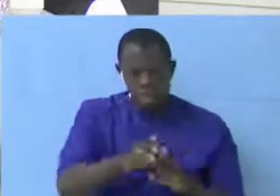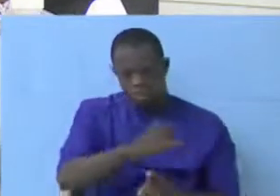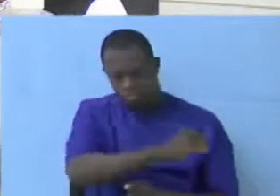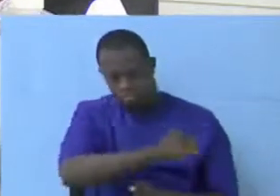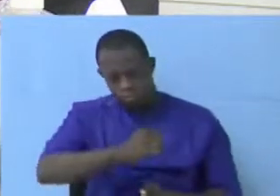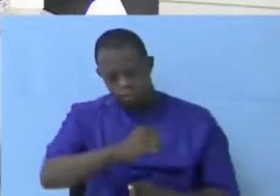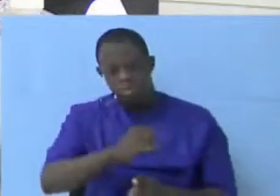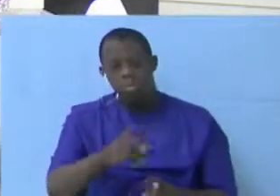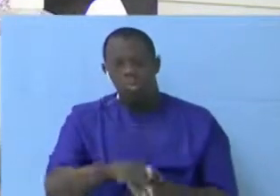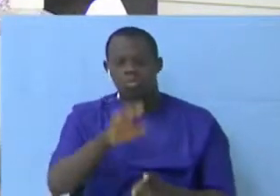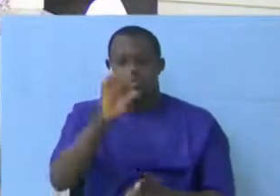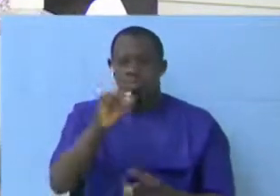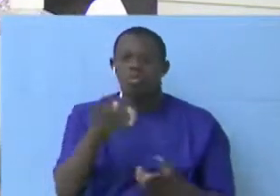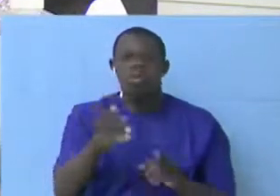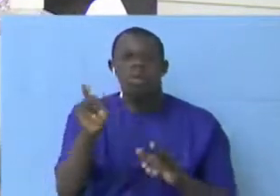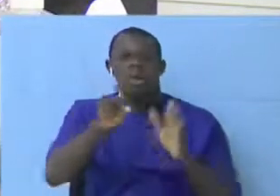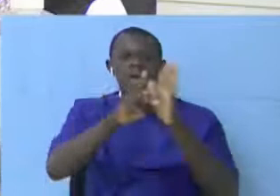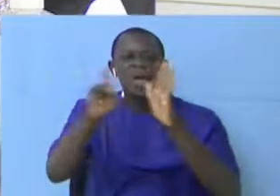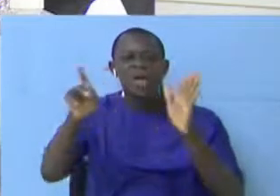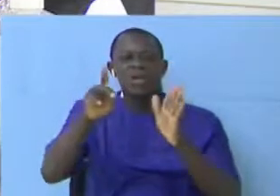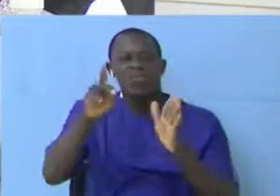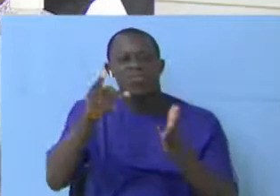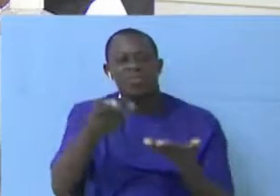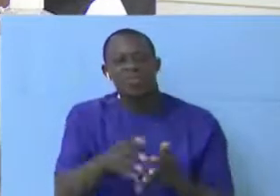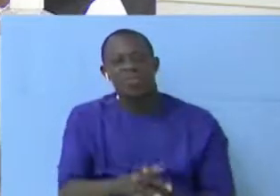kind of attempt?